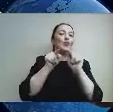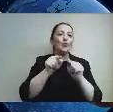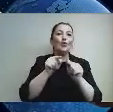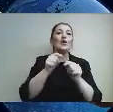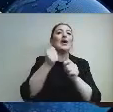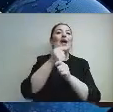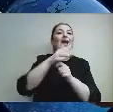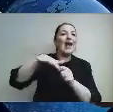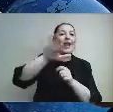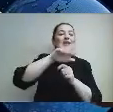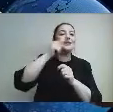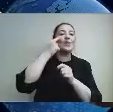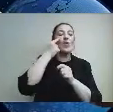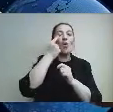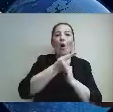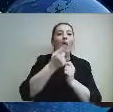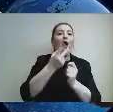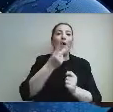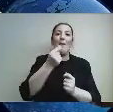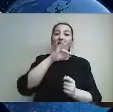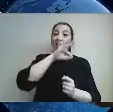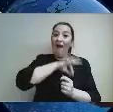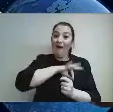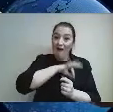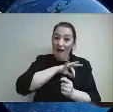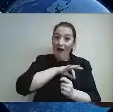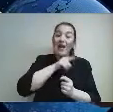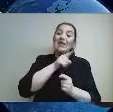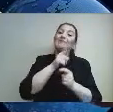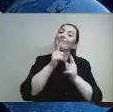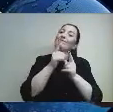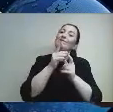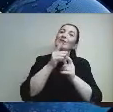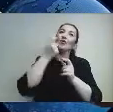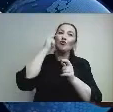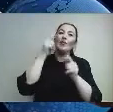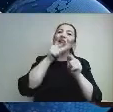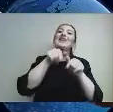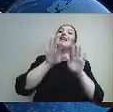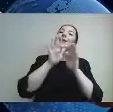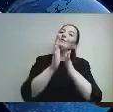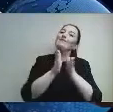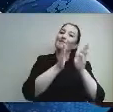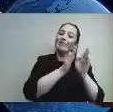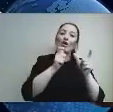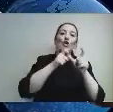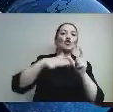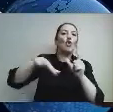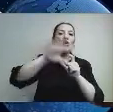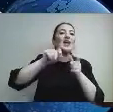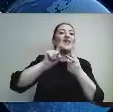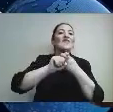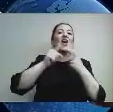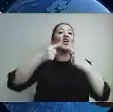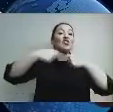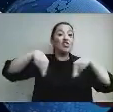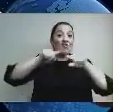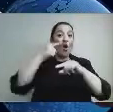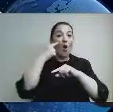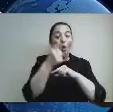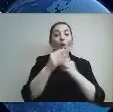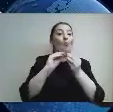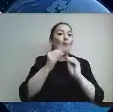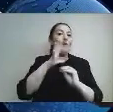Instead, you see social and environmental problems, and social entrepreneurs view them as